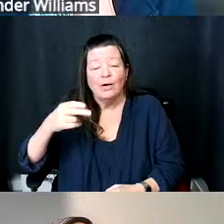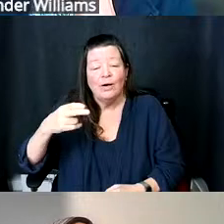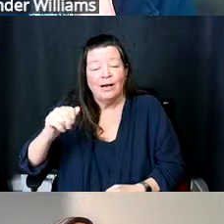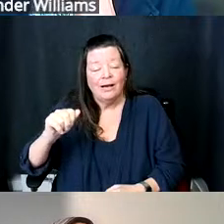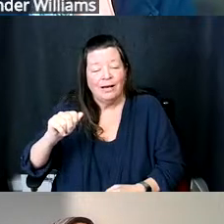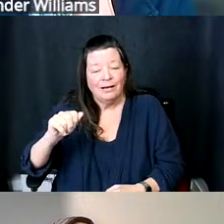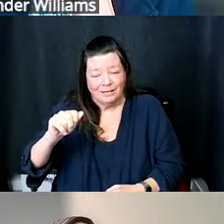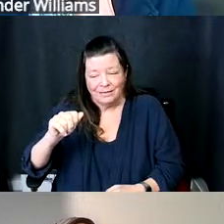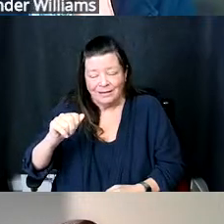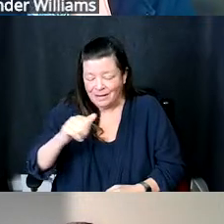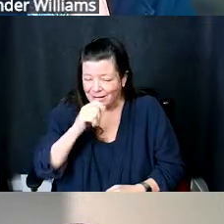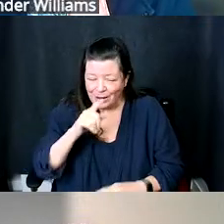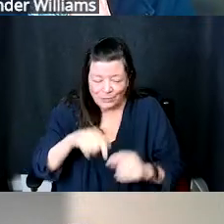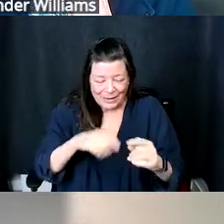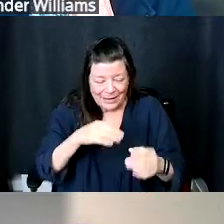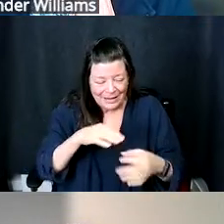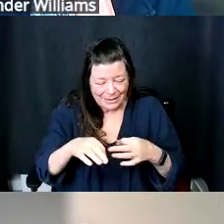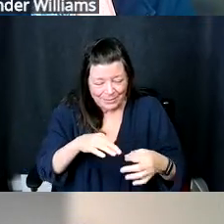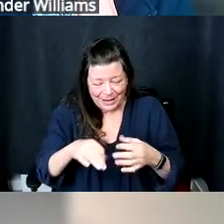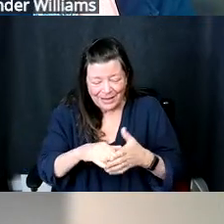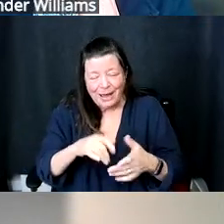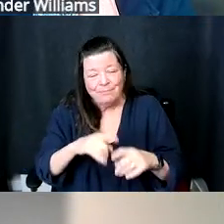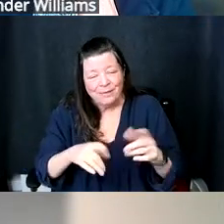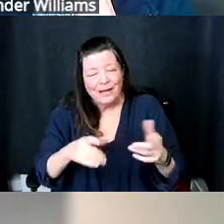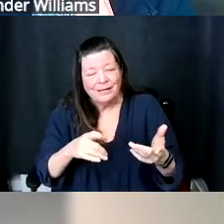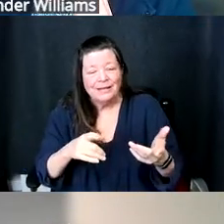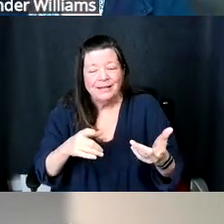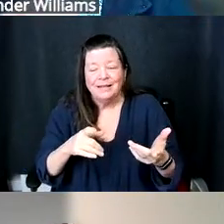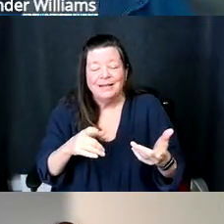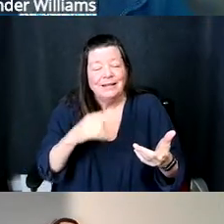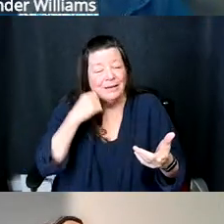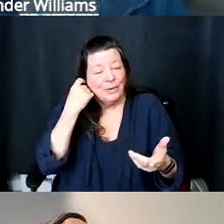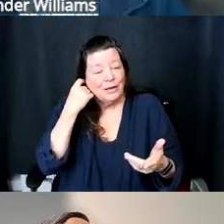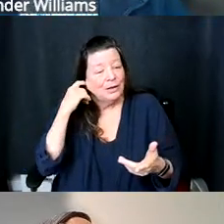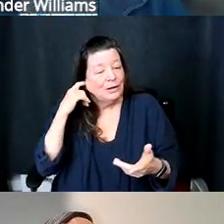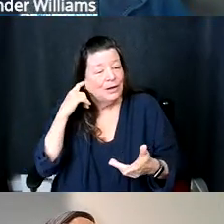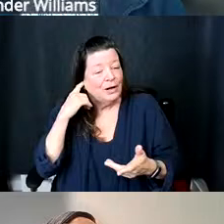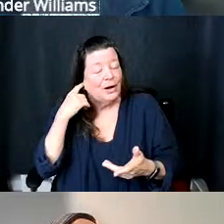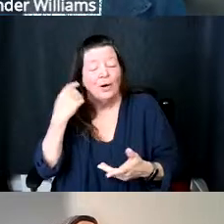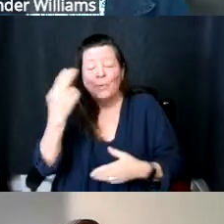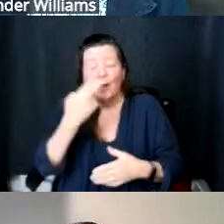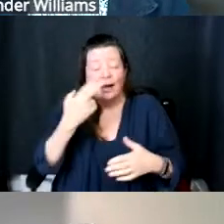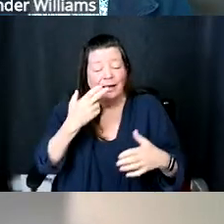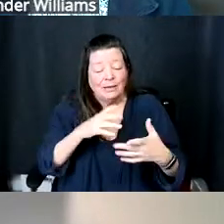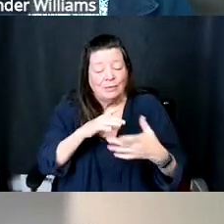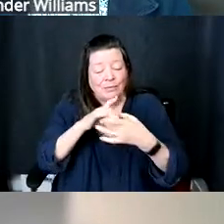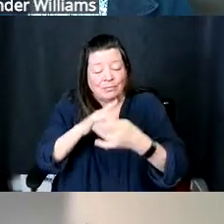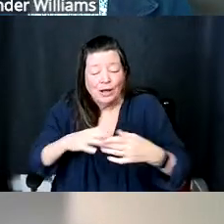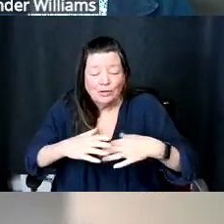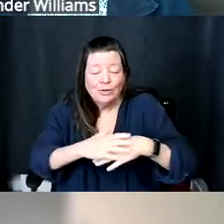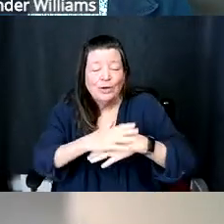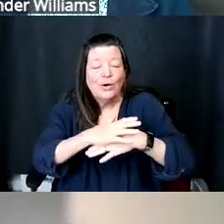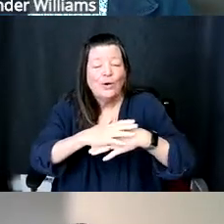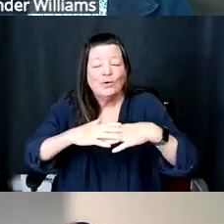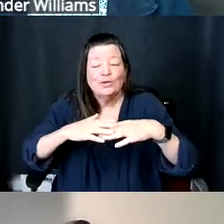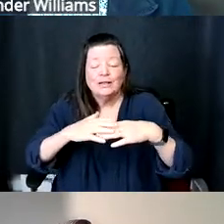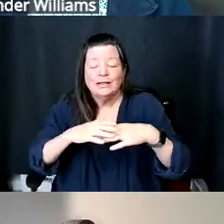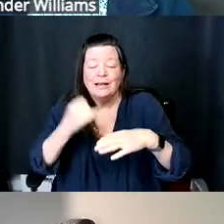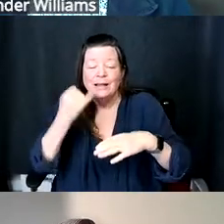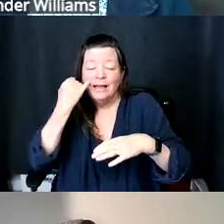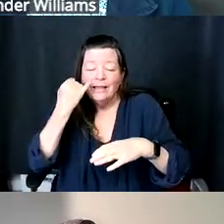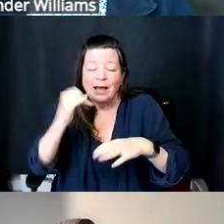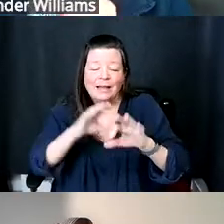family, and that, you know, we're a tiny island in the middle of the ocean. And so that idea of family is